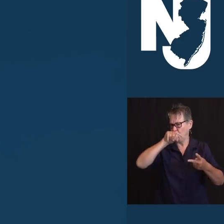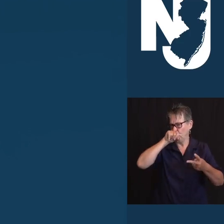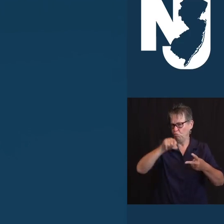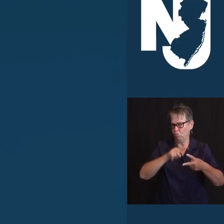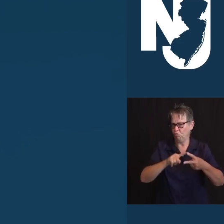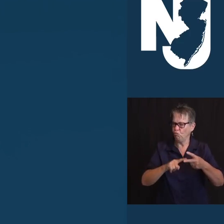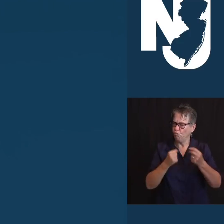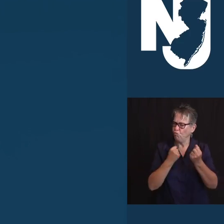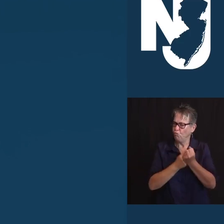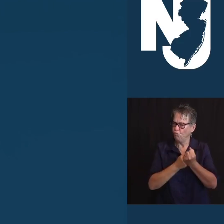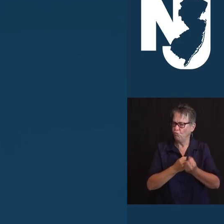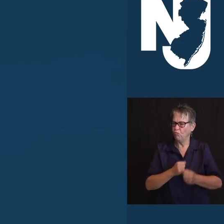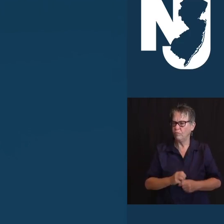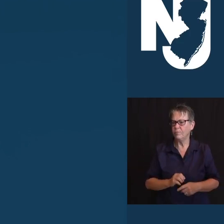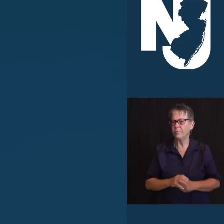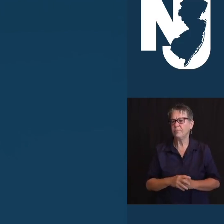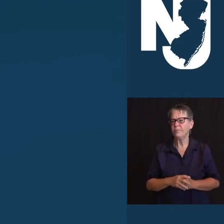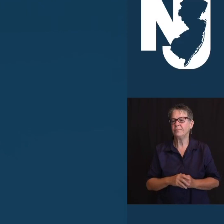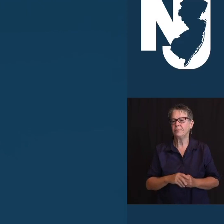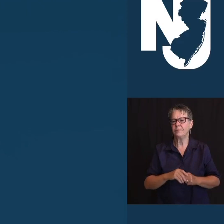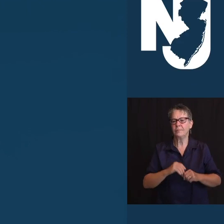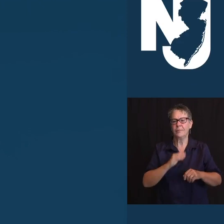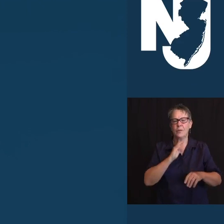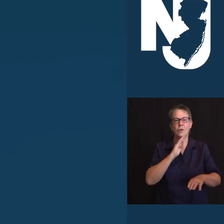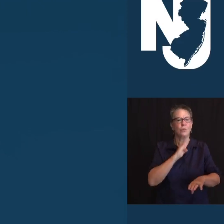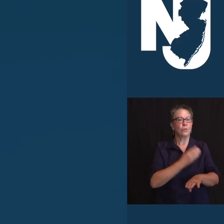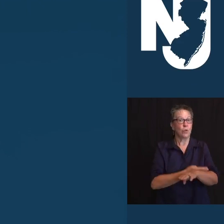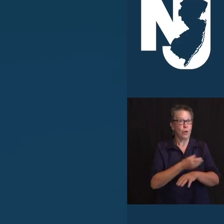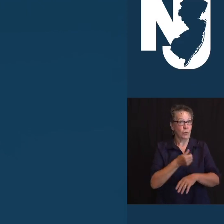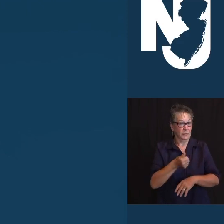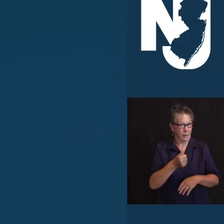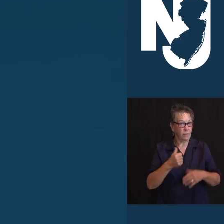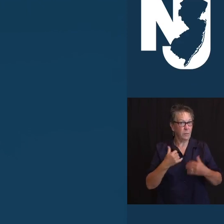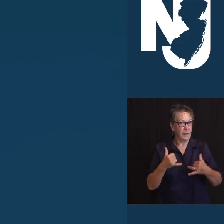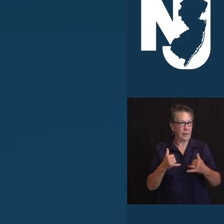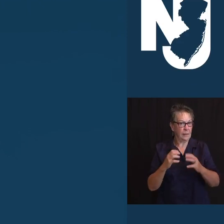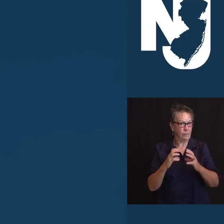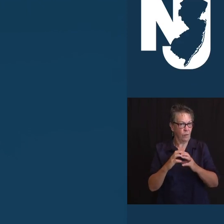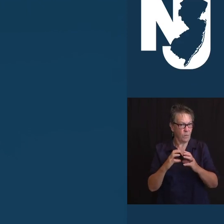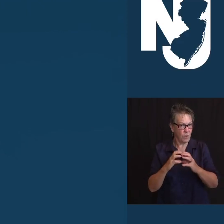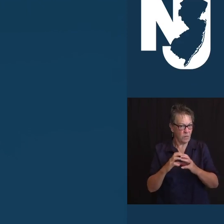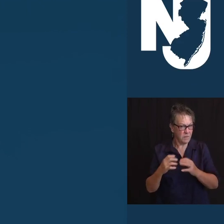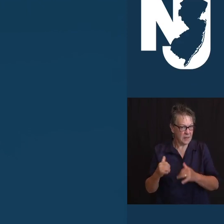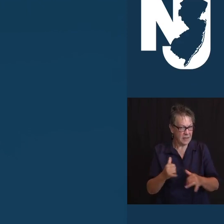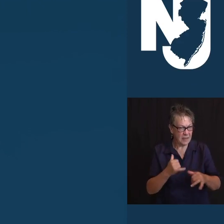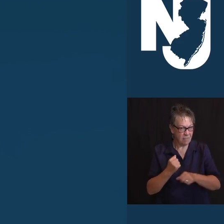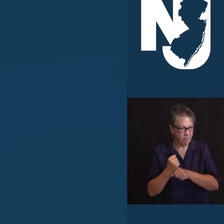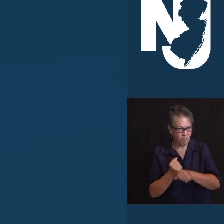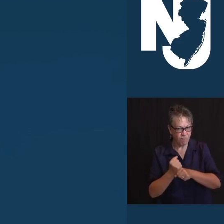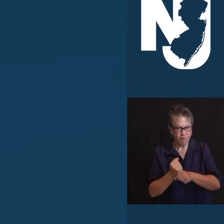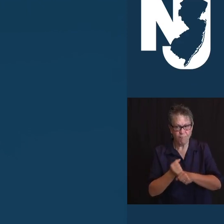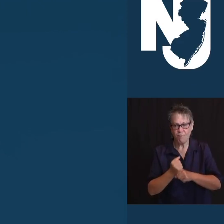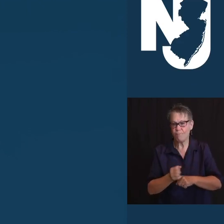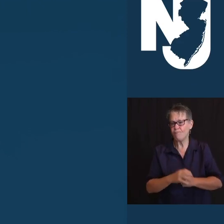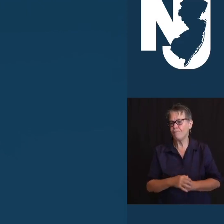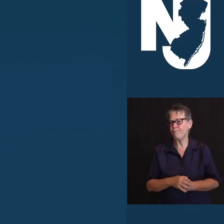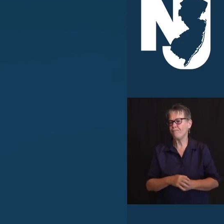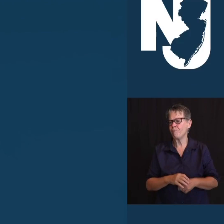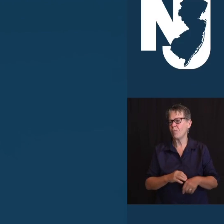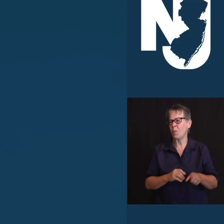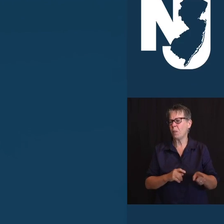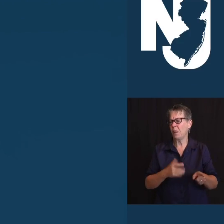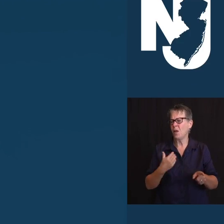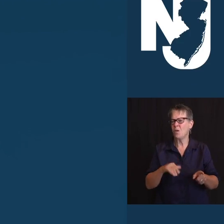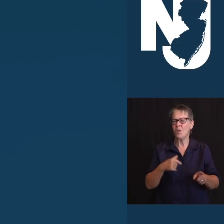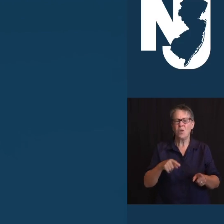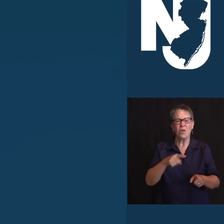wanted us to know that he was generous and kind. When he was at home, his humor and laugh would light up any room and